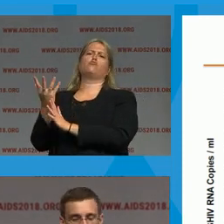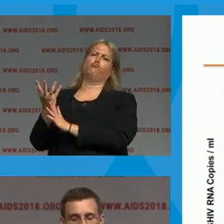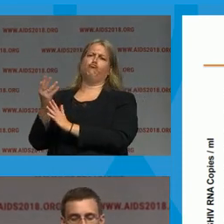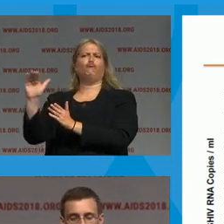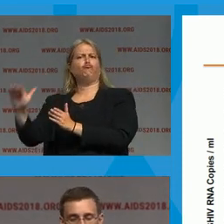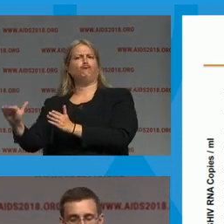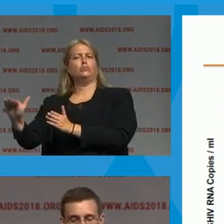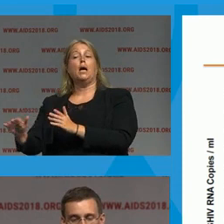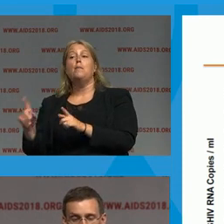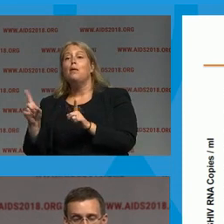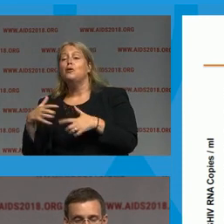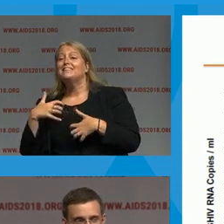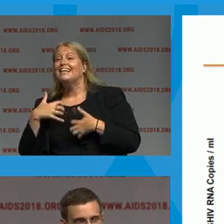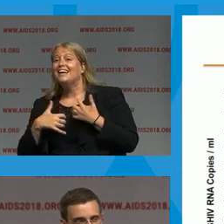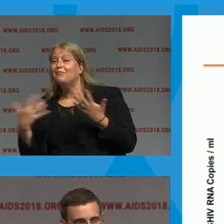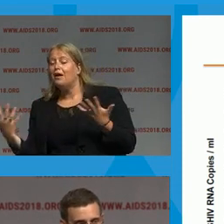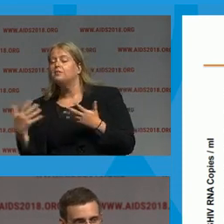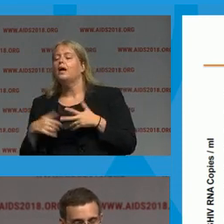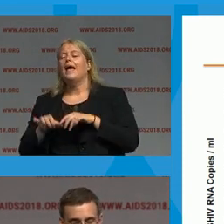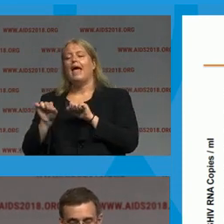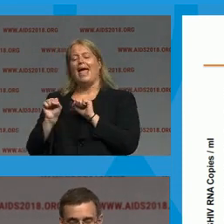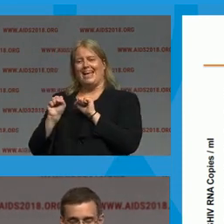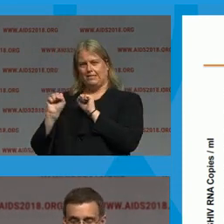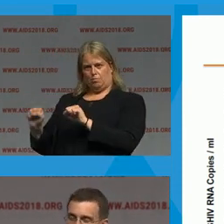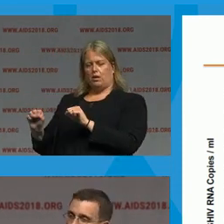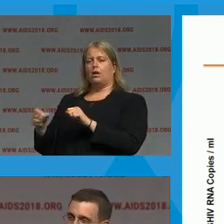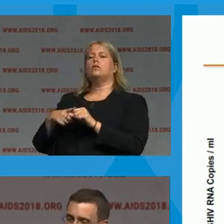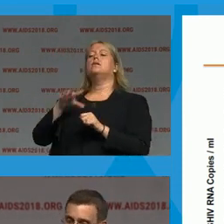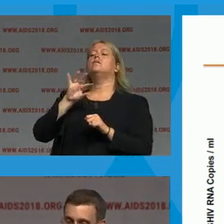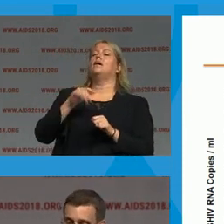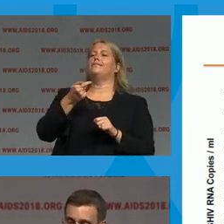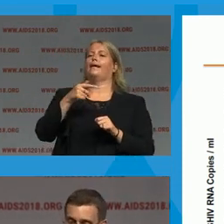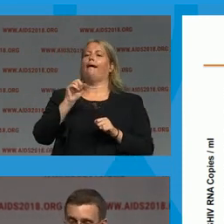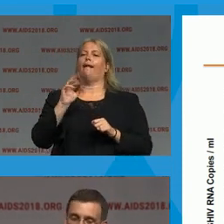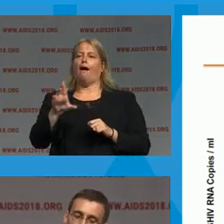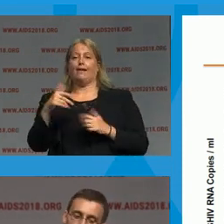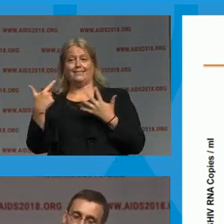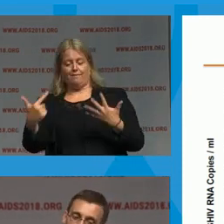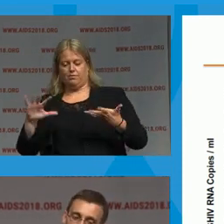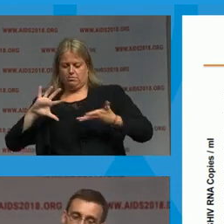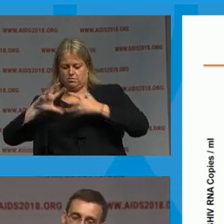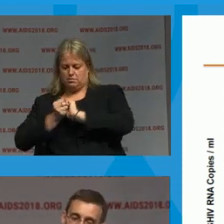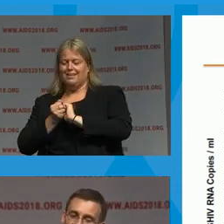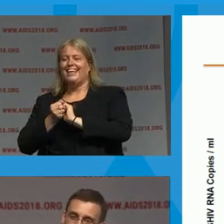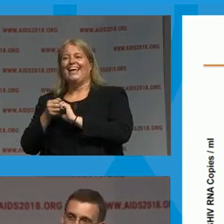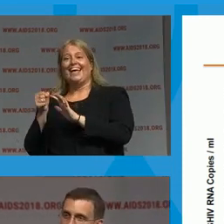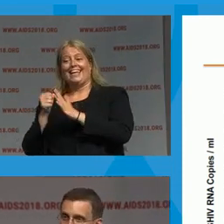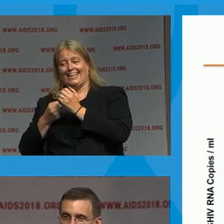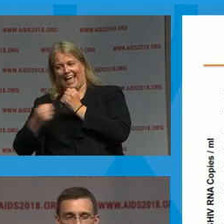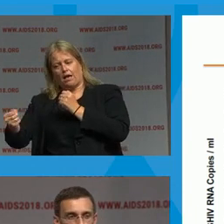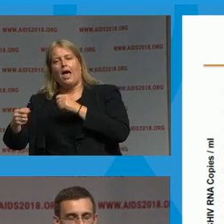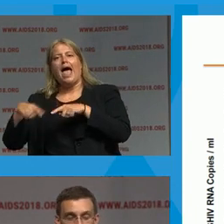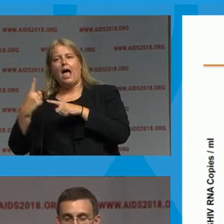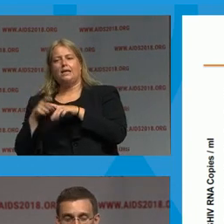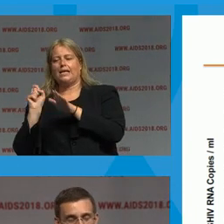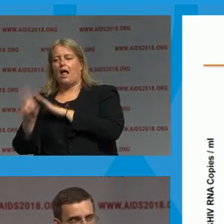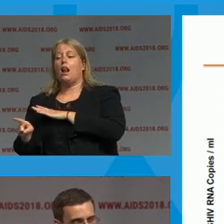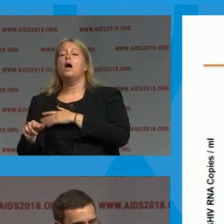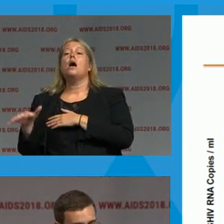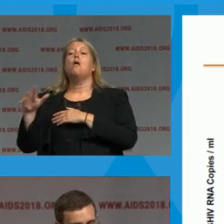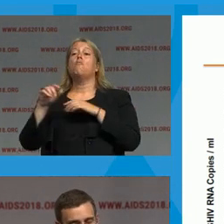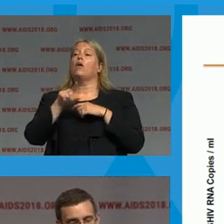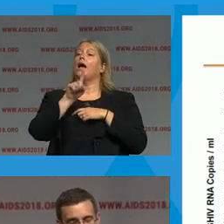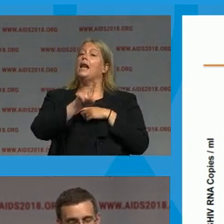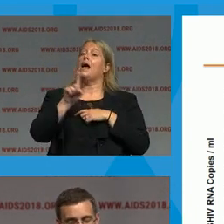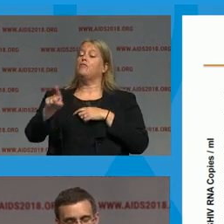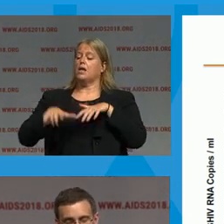exciting is when the antibody is combined with the TLR7, the kick and the kill, now we see that 5 out of 11 animals didn't rebound at